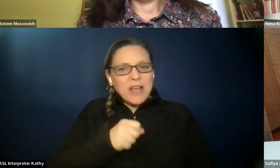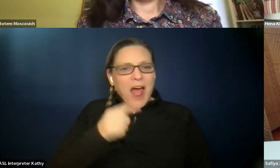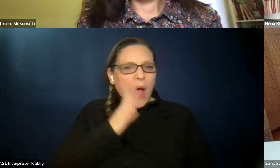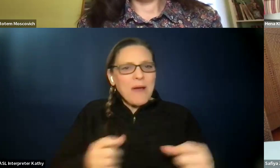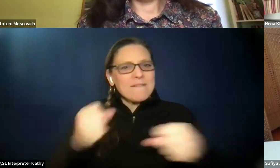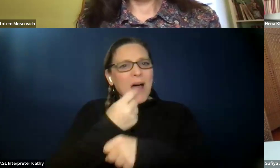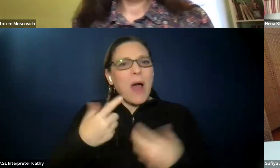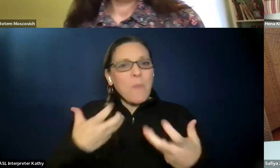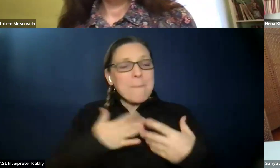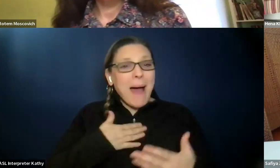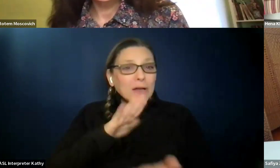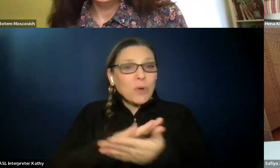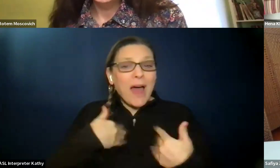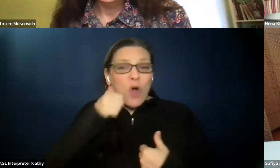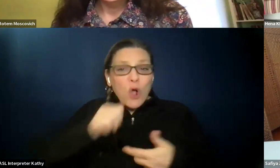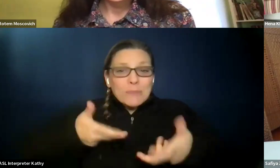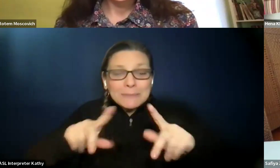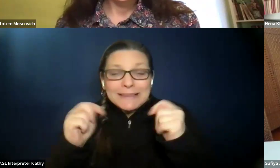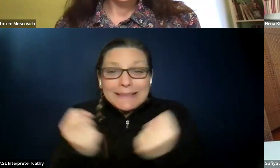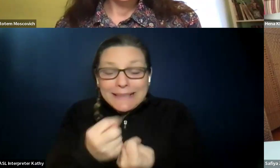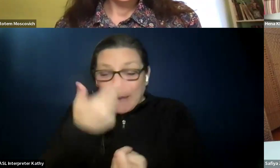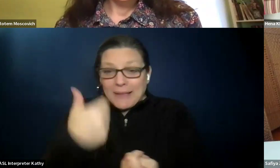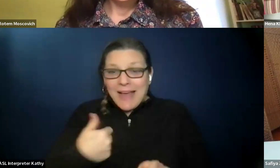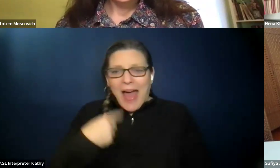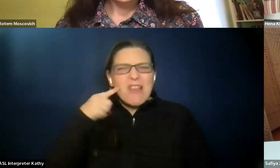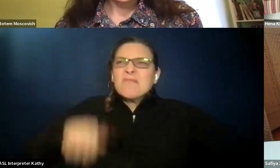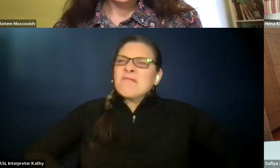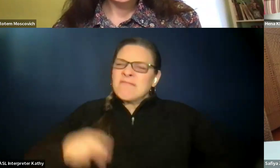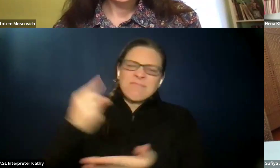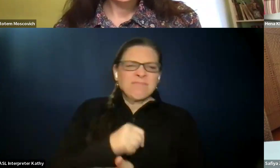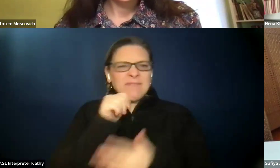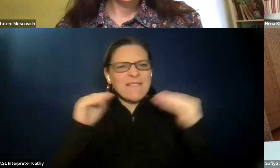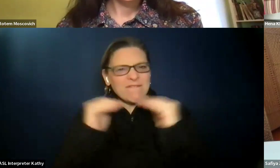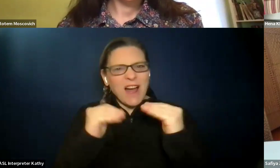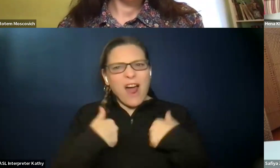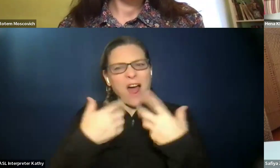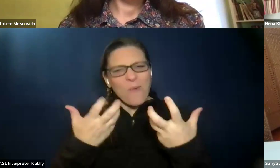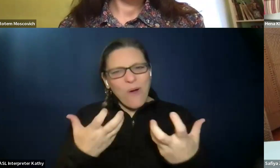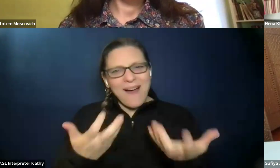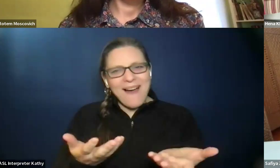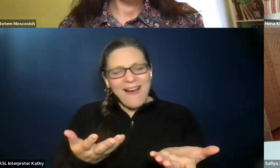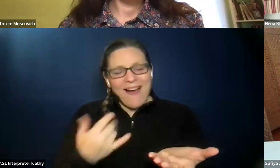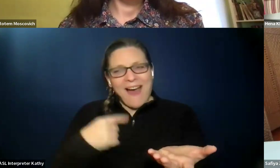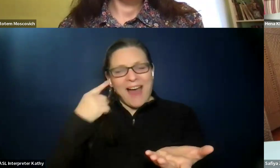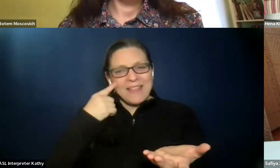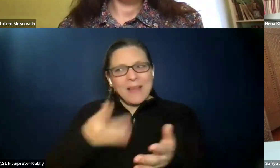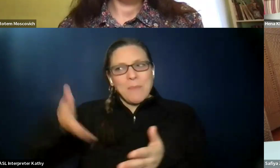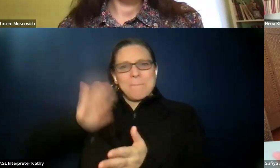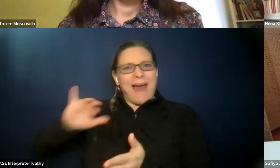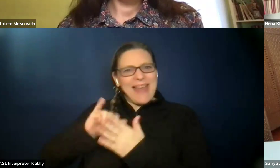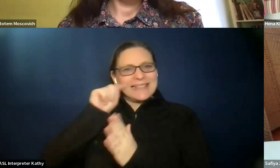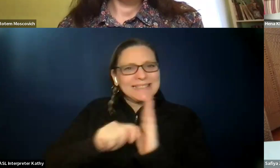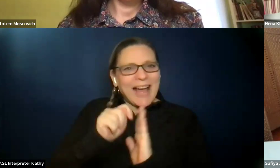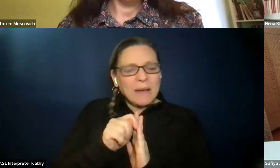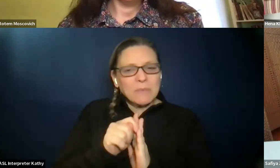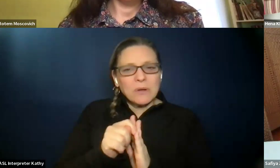my school to have a girls basketball team because I was like, this is unfair. And I just think back of that time where it was just a